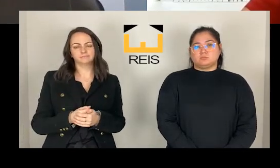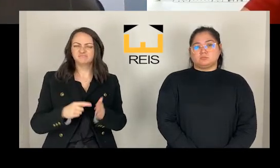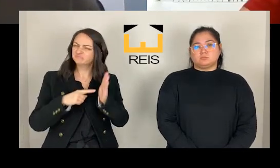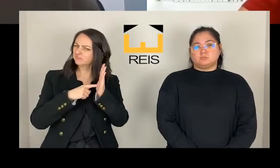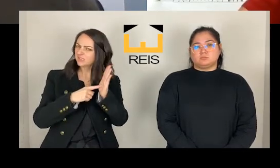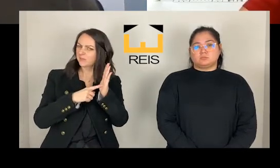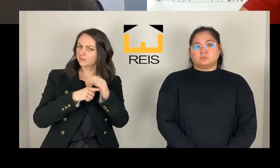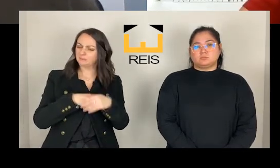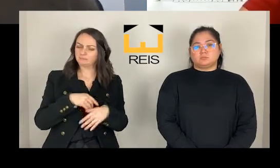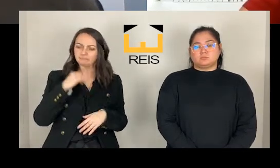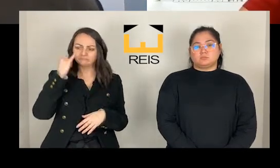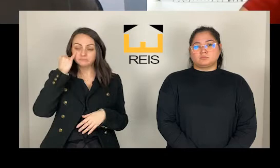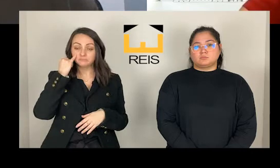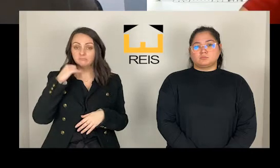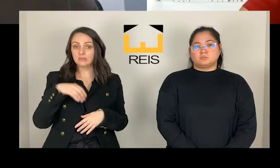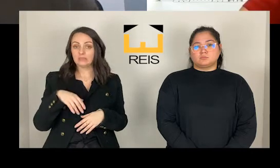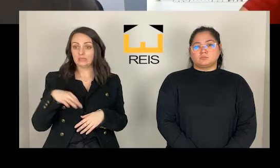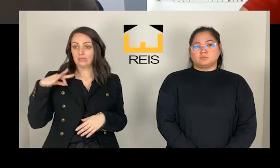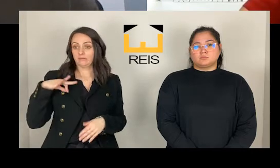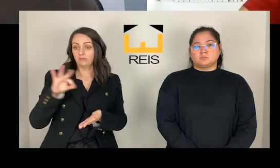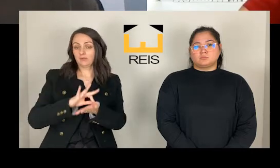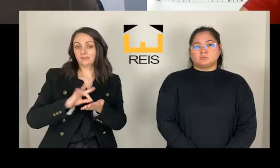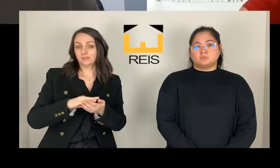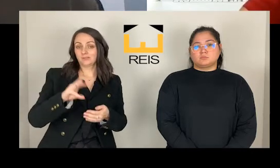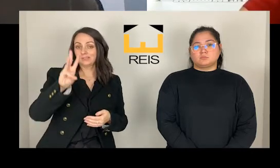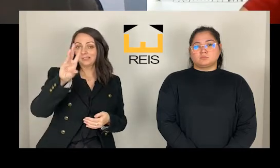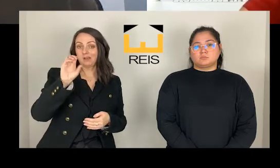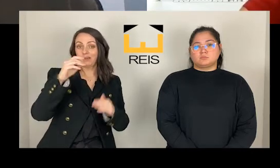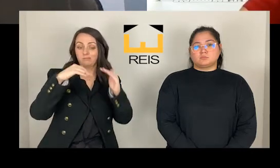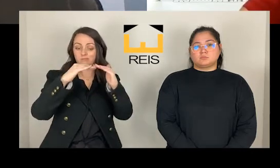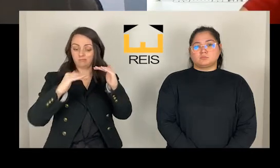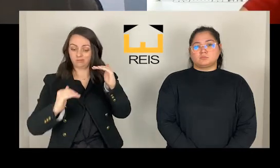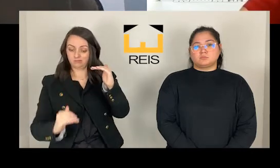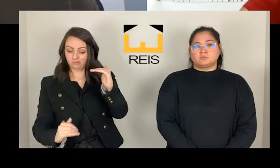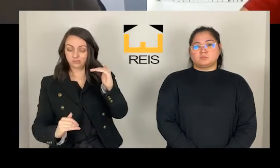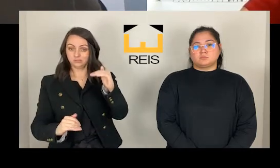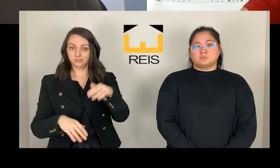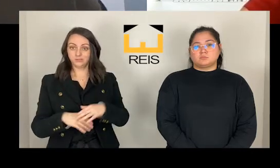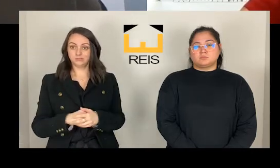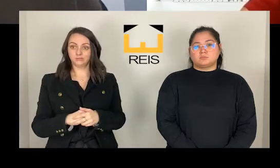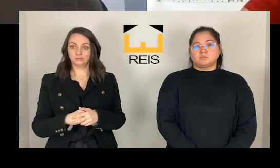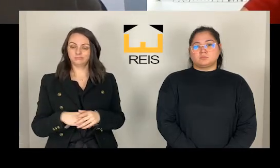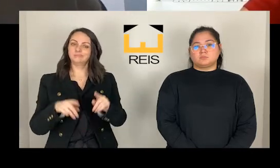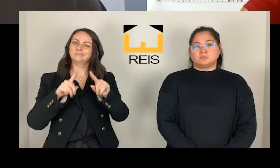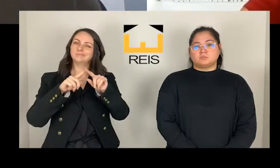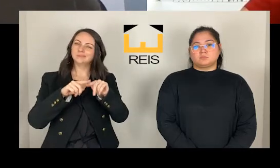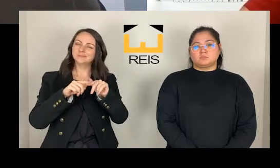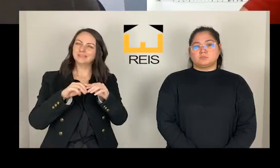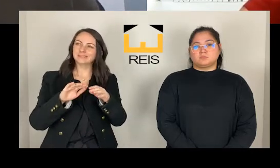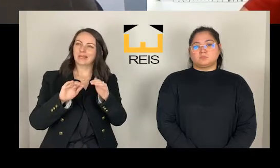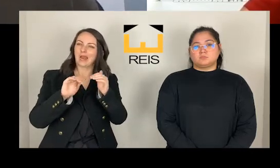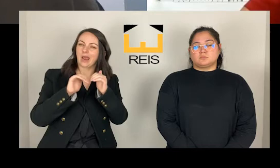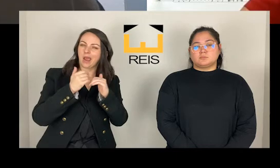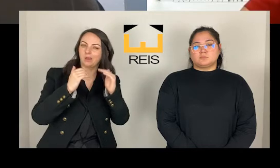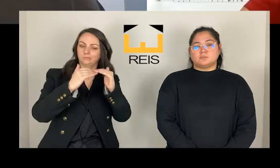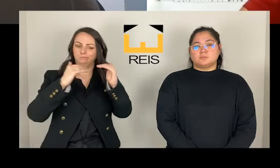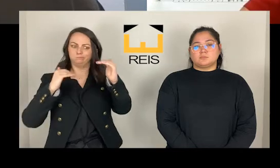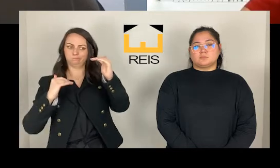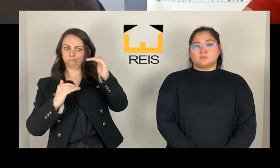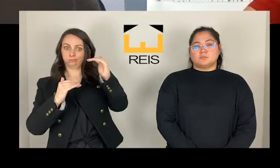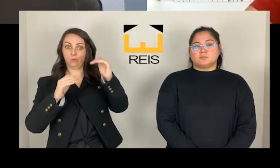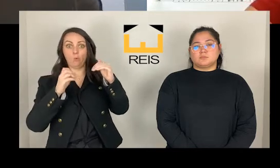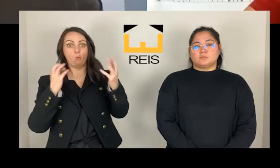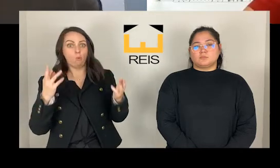example, if you were looking at a score under a 600, then depending on how far it is under that